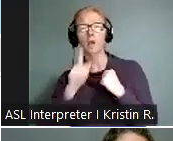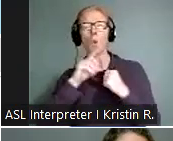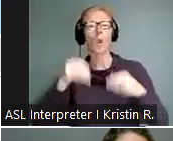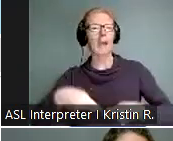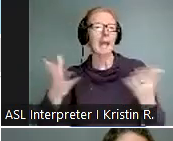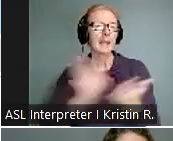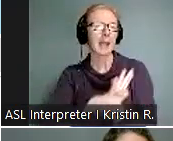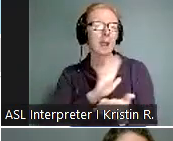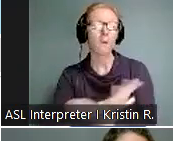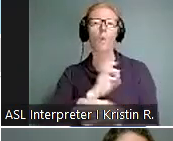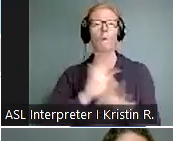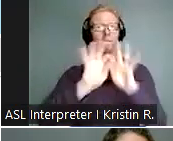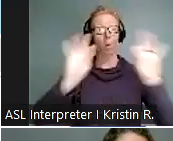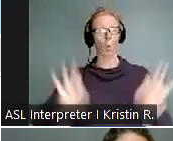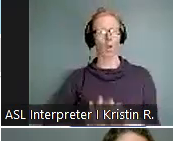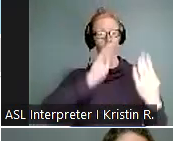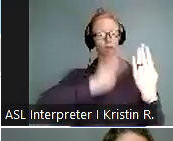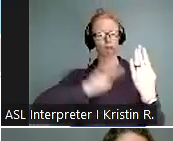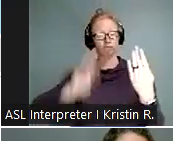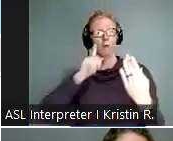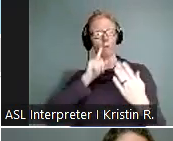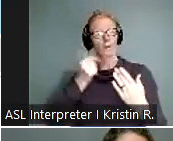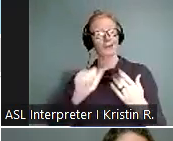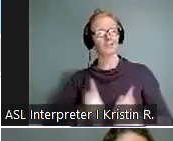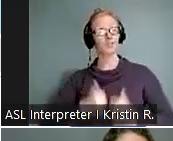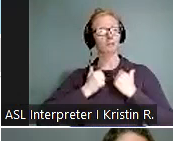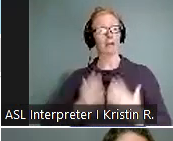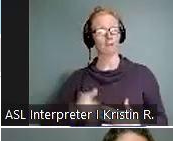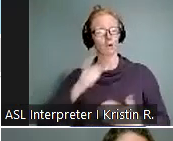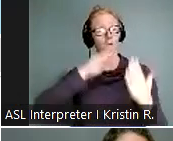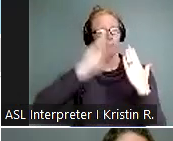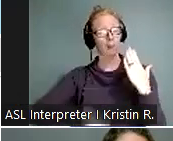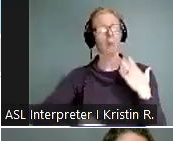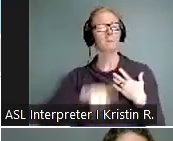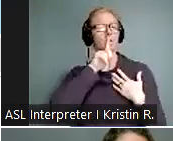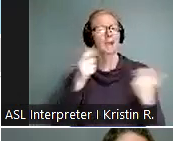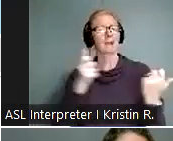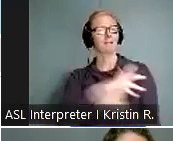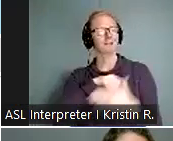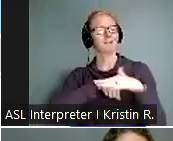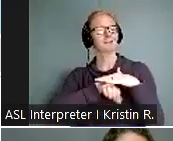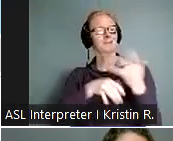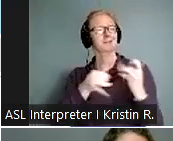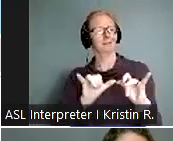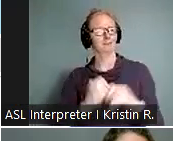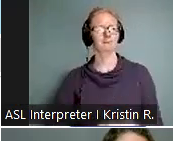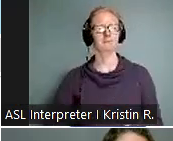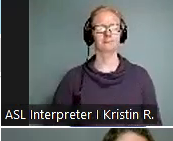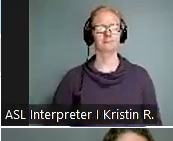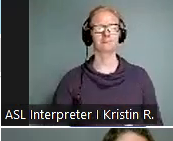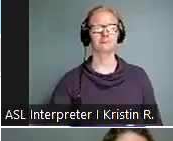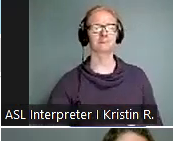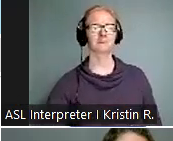handouts or the forms that you have for survivors to sign, making sure that those are keeping accessibility in mind.